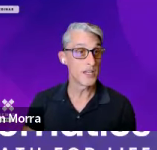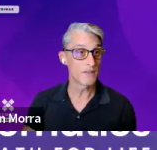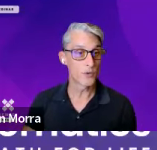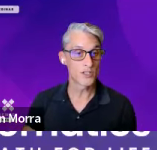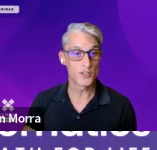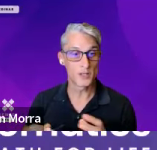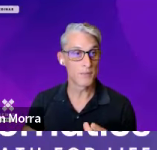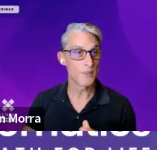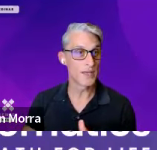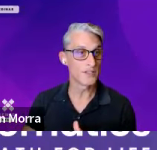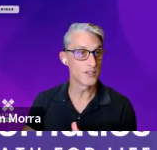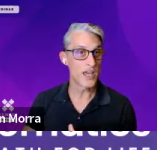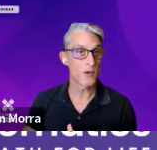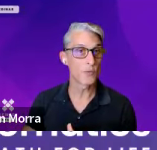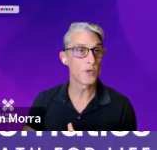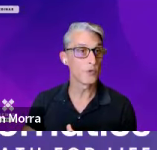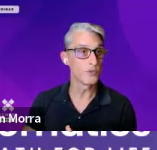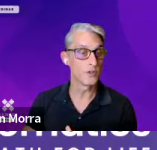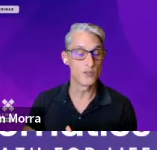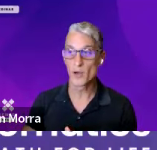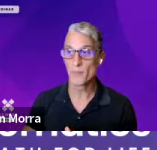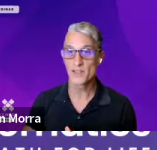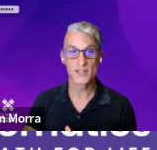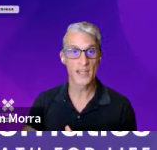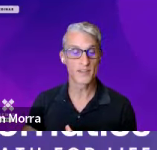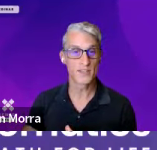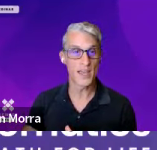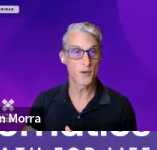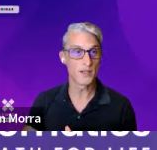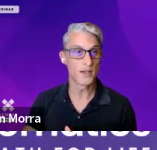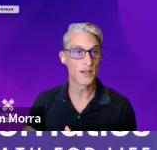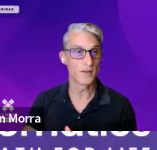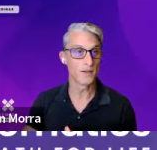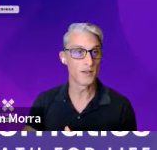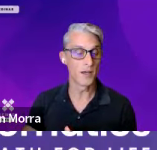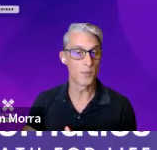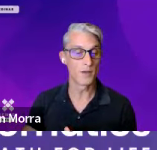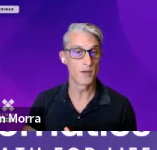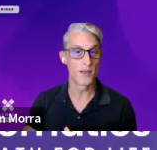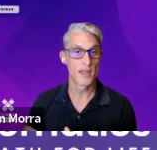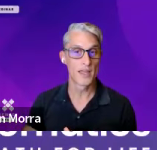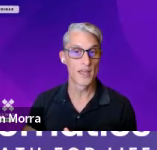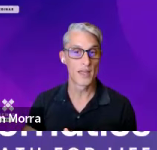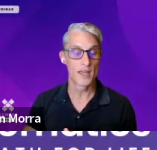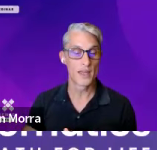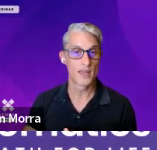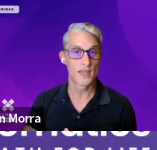If you did have a question, you can pop it into the chat. We will do our best to get these out in an